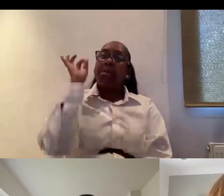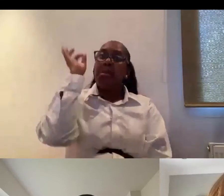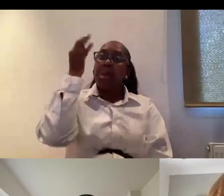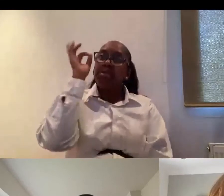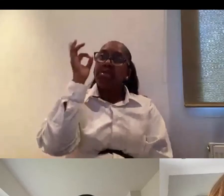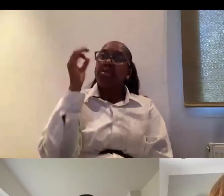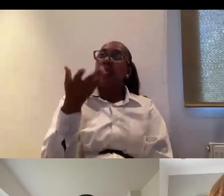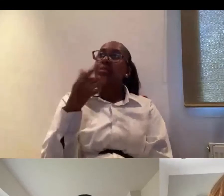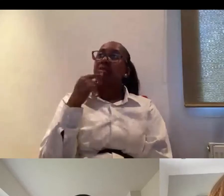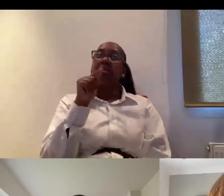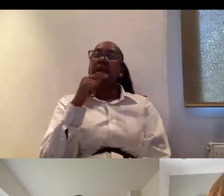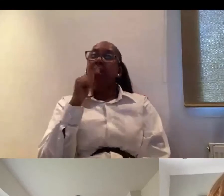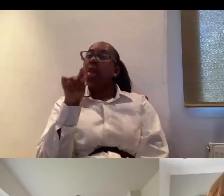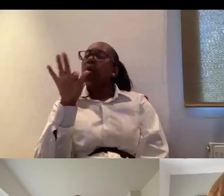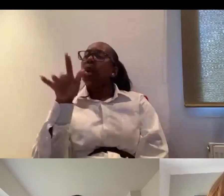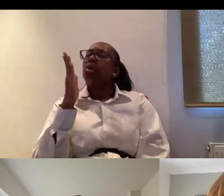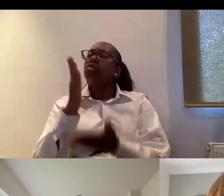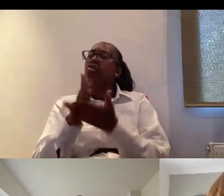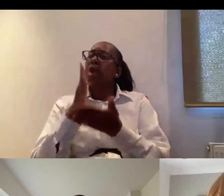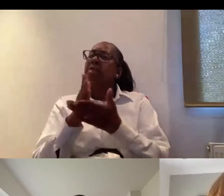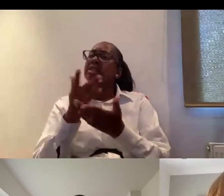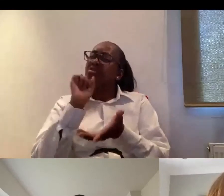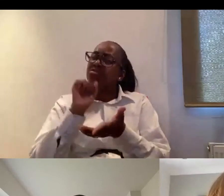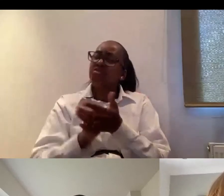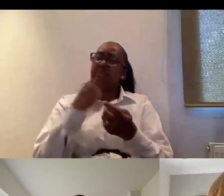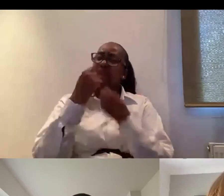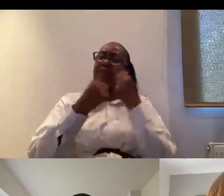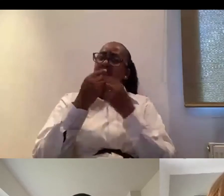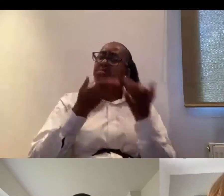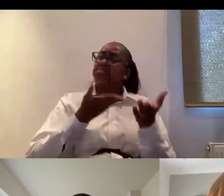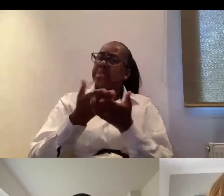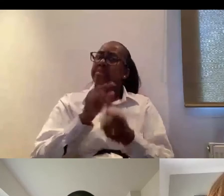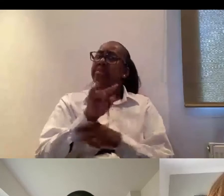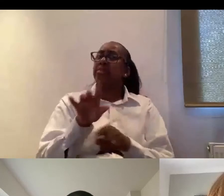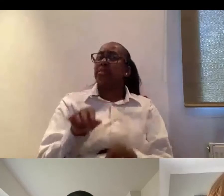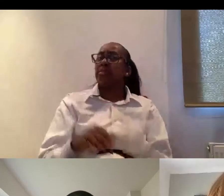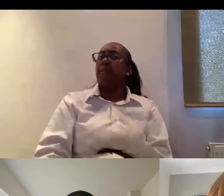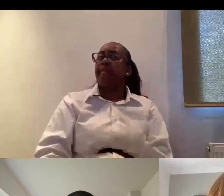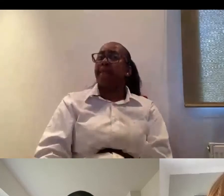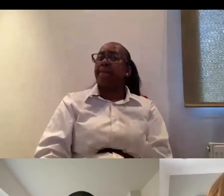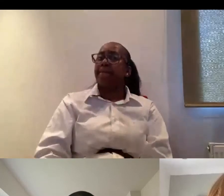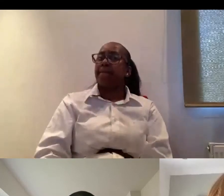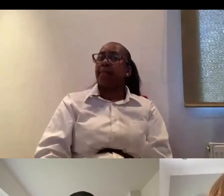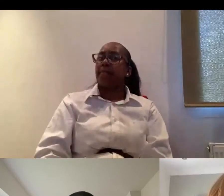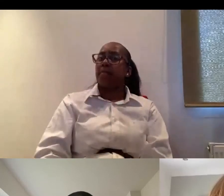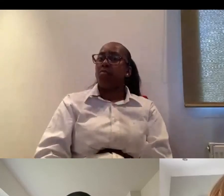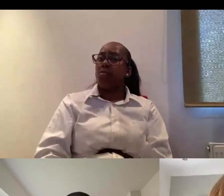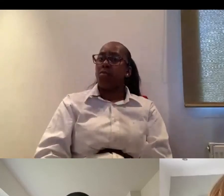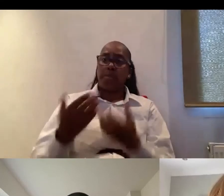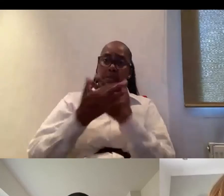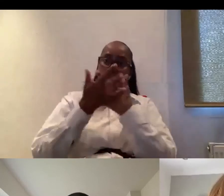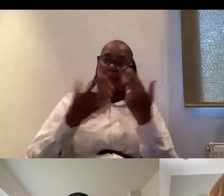can also point you in the direction of trusted sources and may be able to give you information themselves. So there are